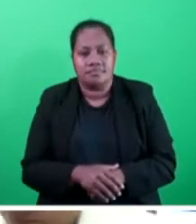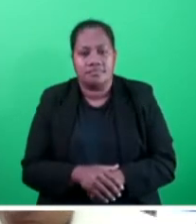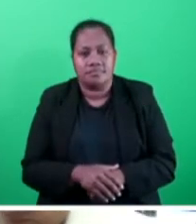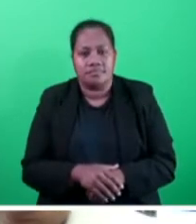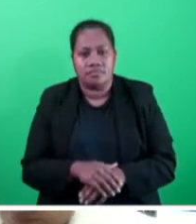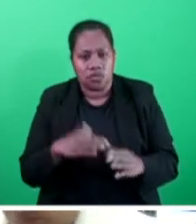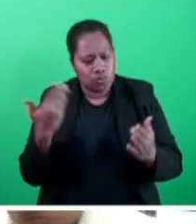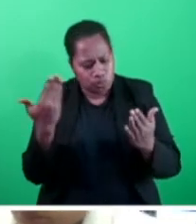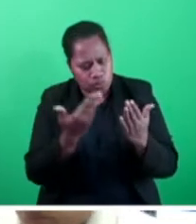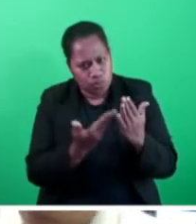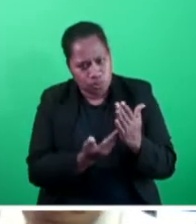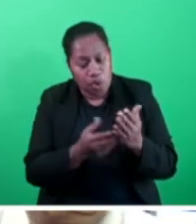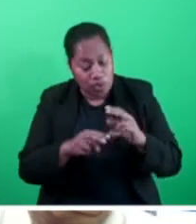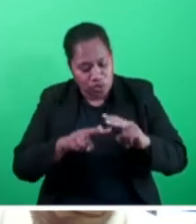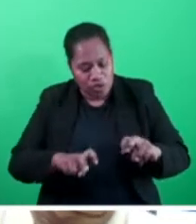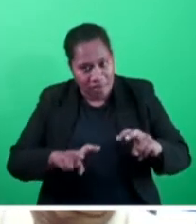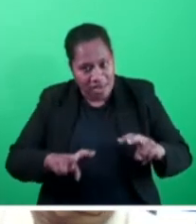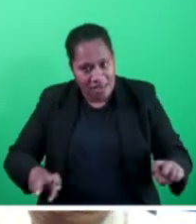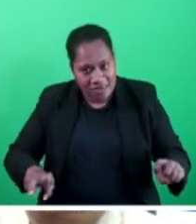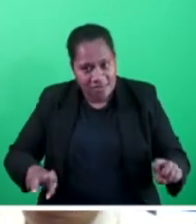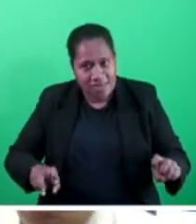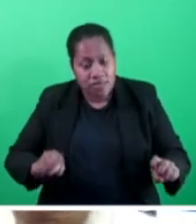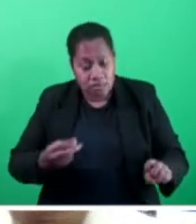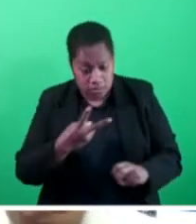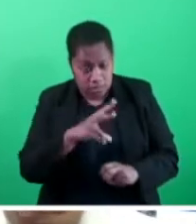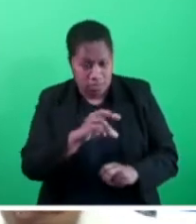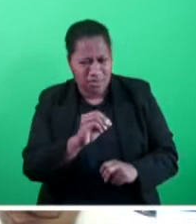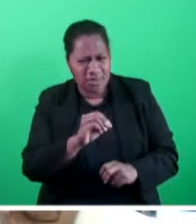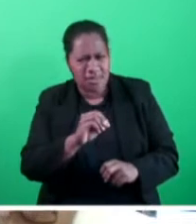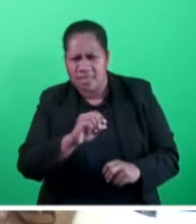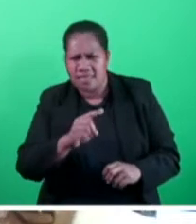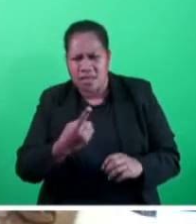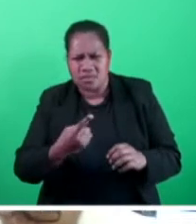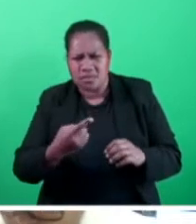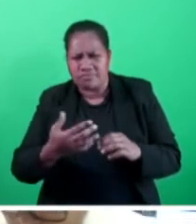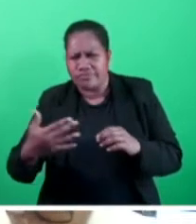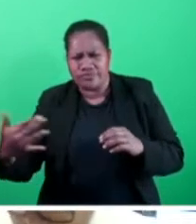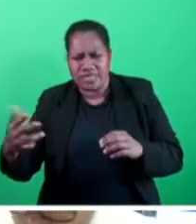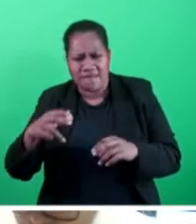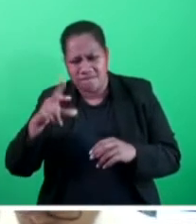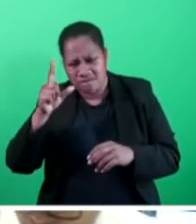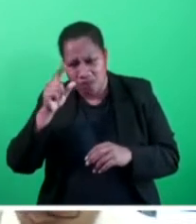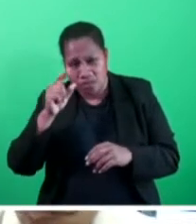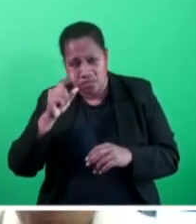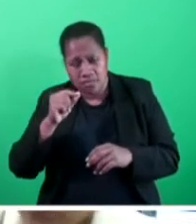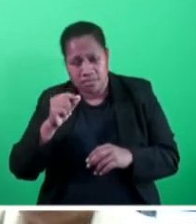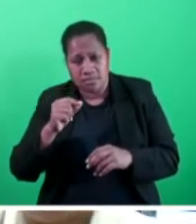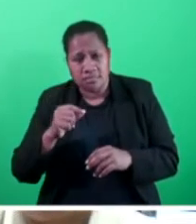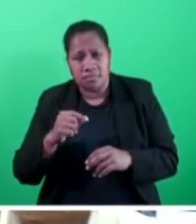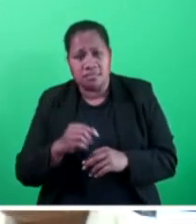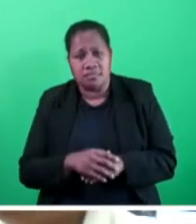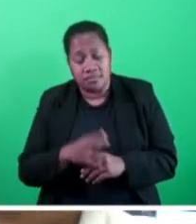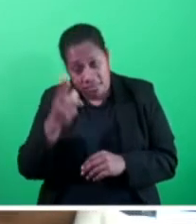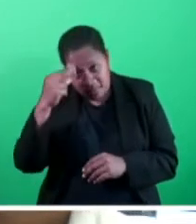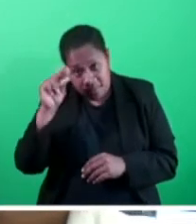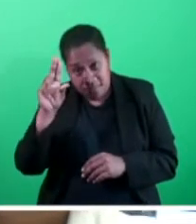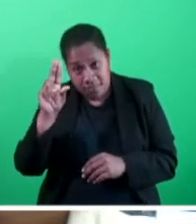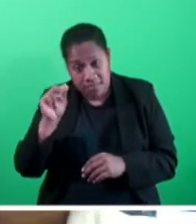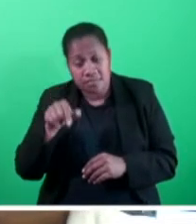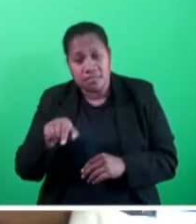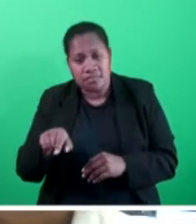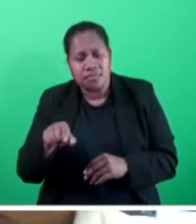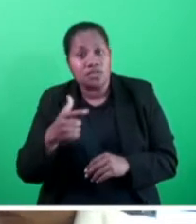these 20,000 plus Fijian workers matter greatly. This is why we have embarked on